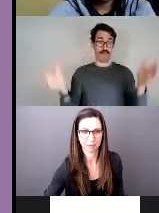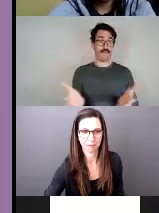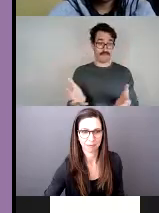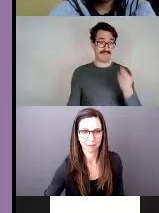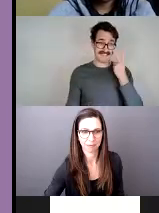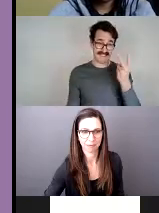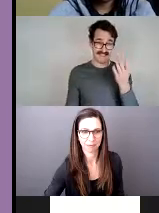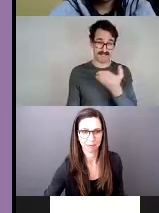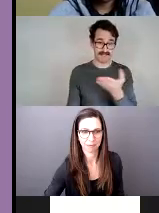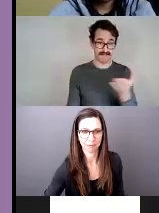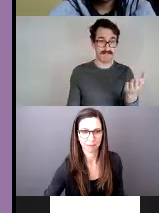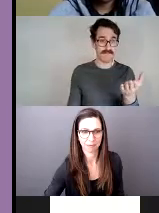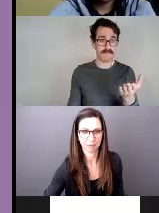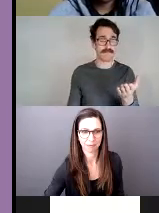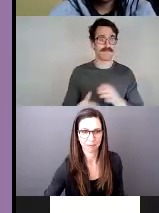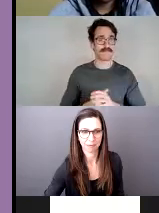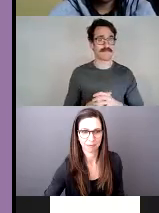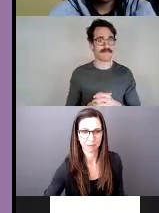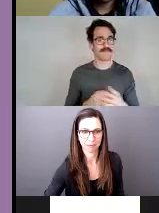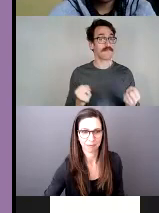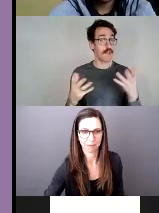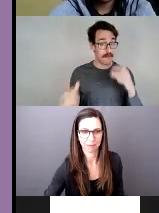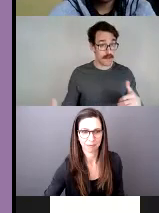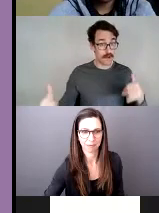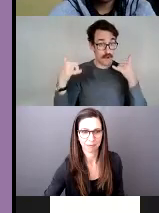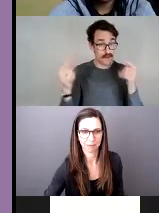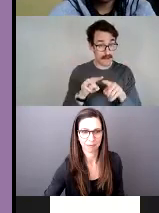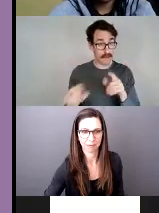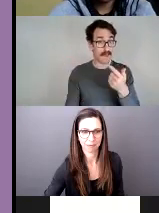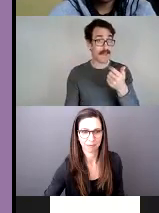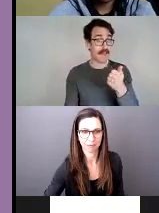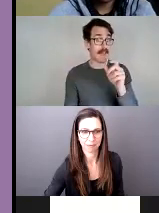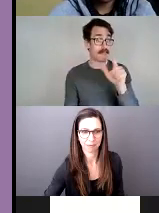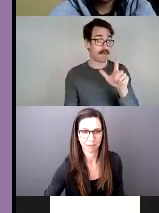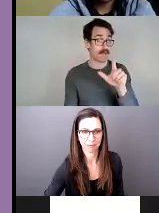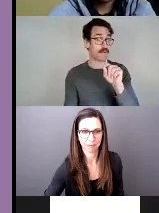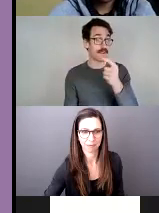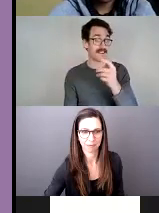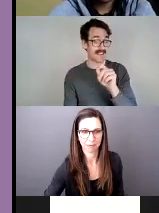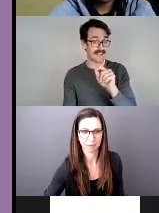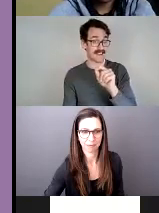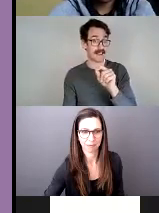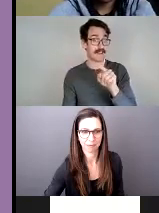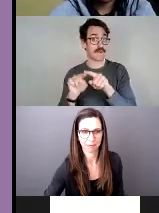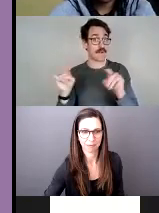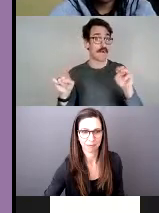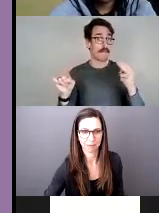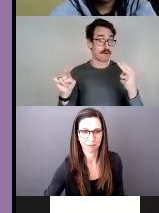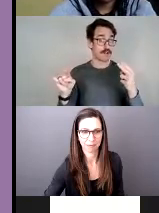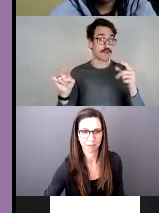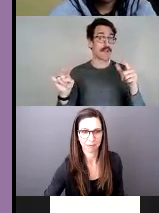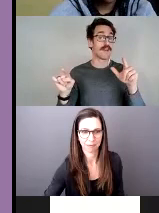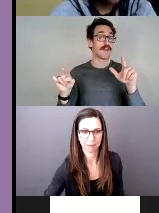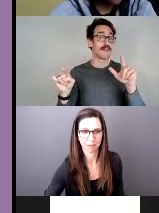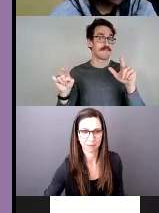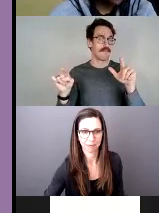at the number of calls between April 2019 to March 31st, 2020, which is a fiscal